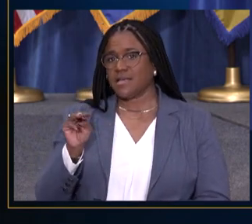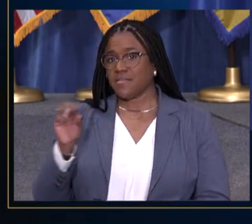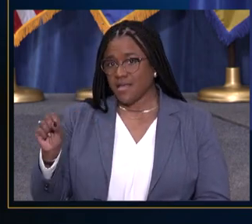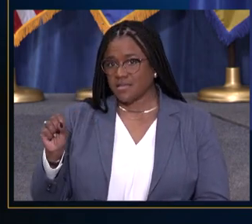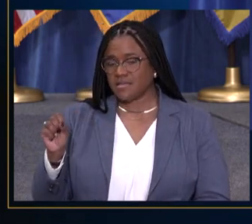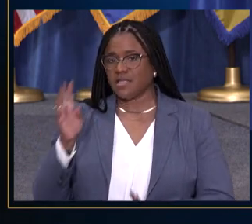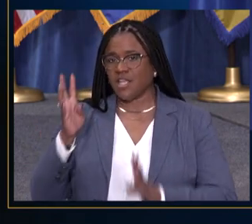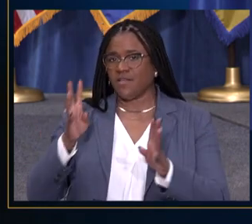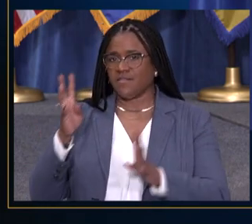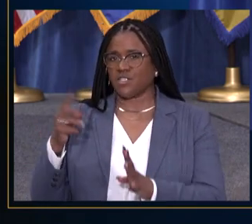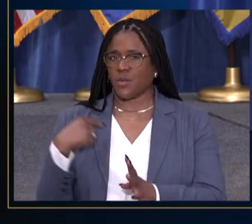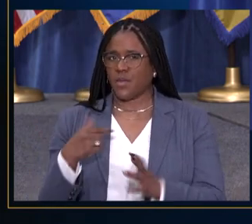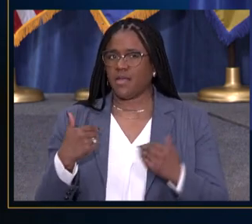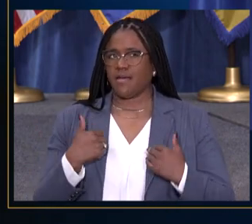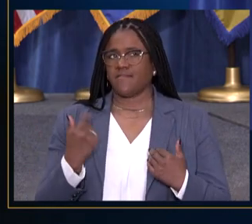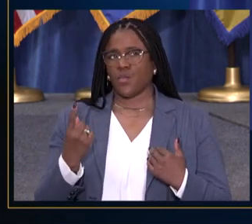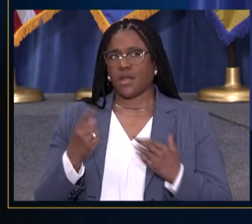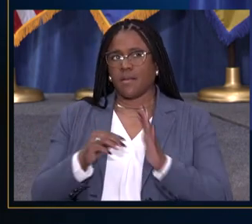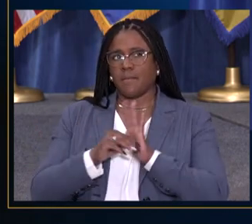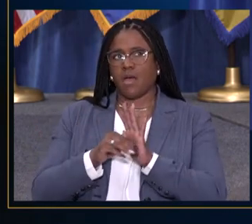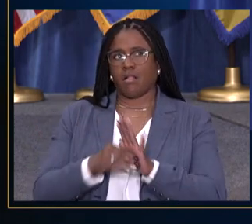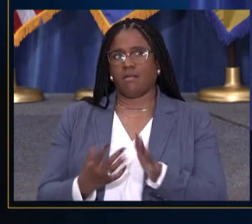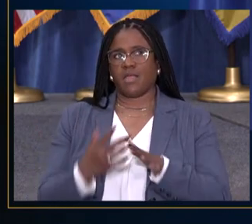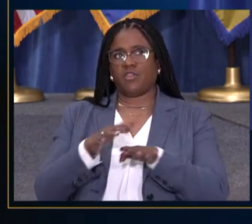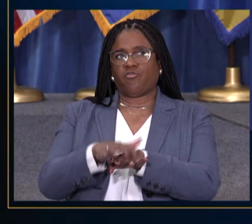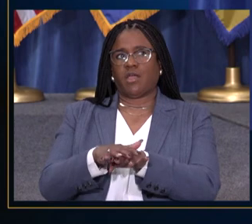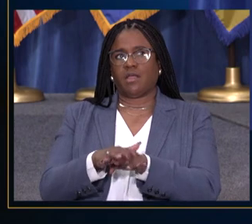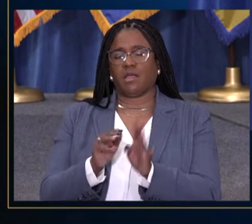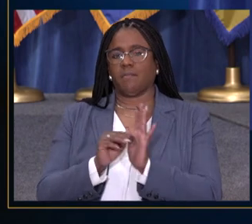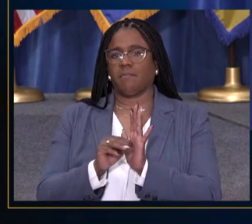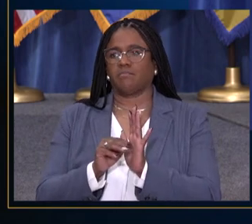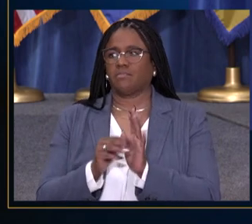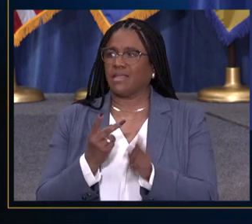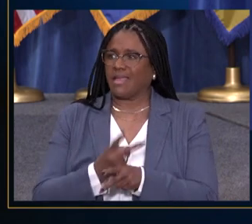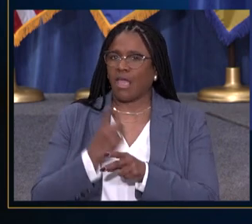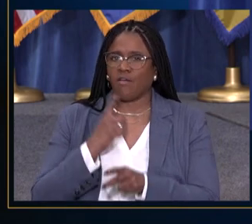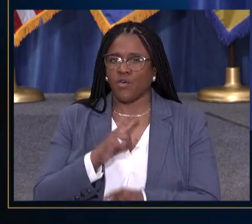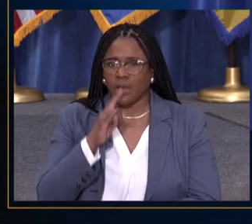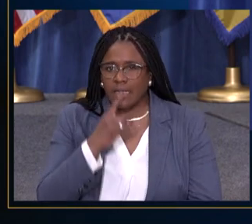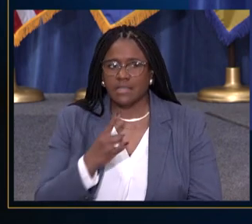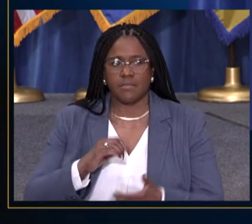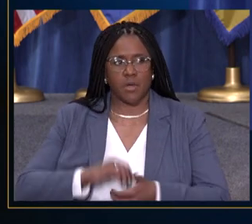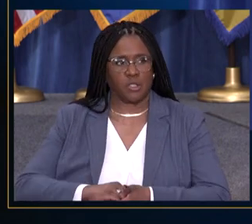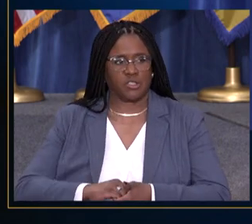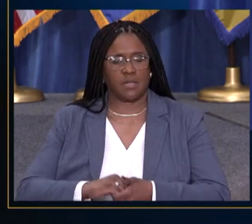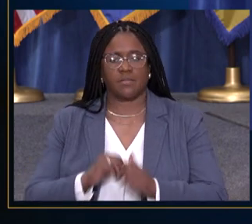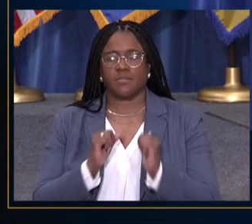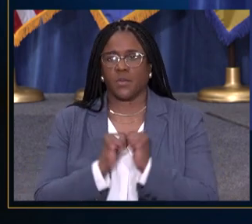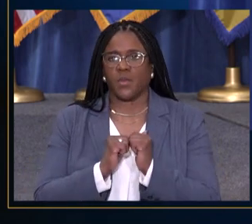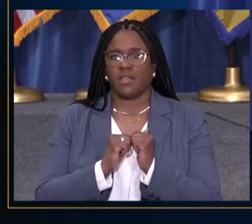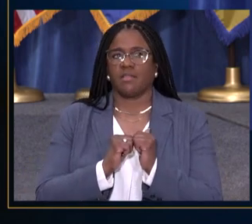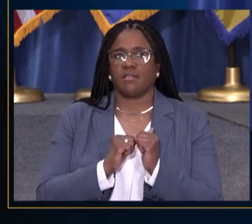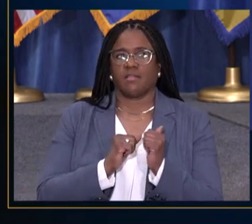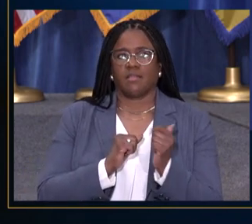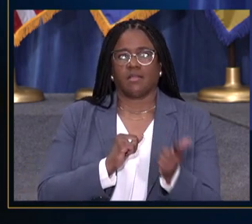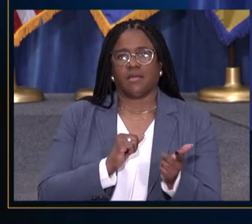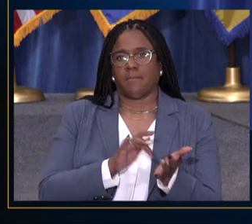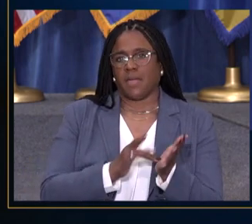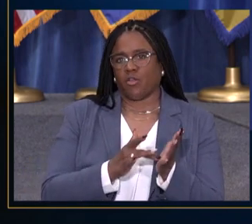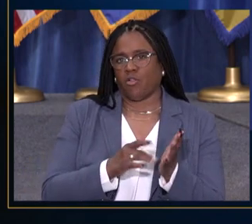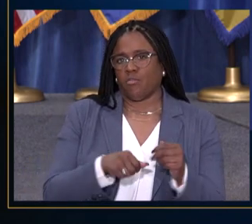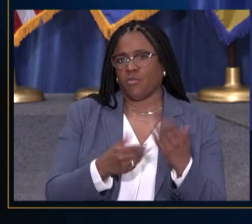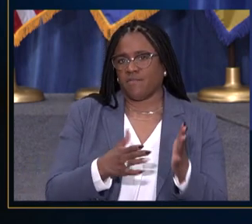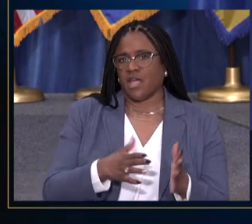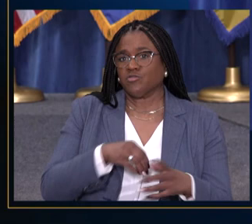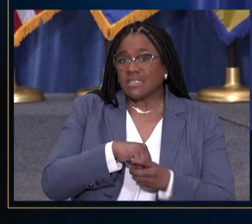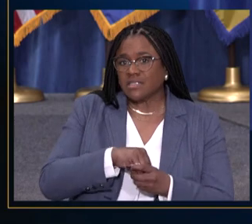we do have one model, the Integrated Care for Kids, where it is a partnership between medical providers and